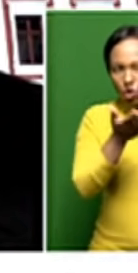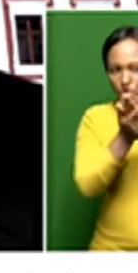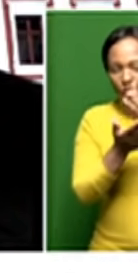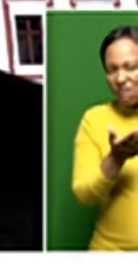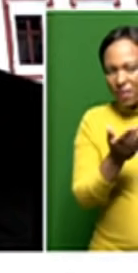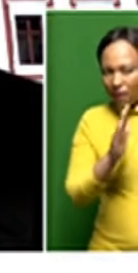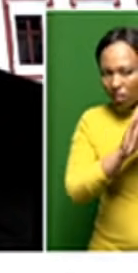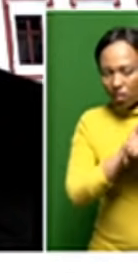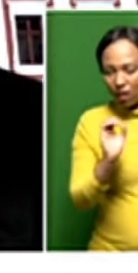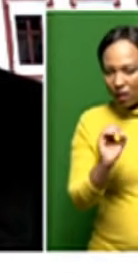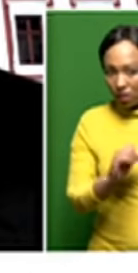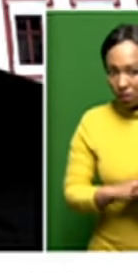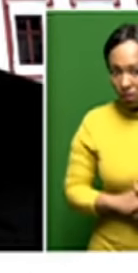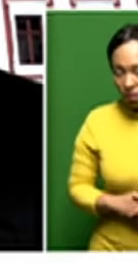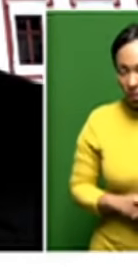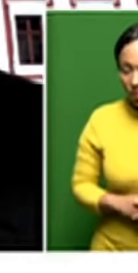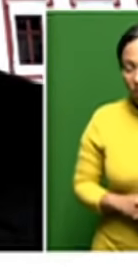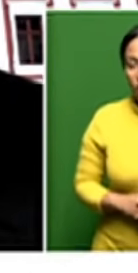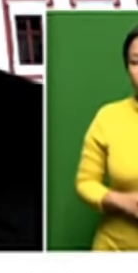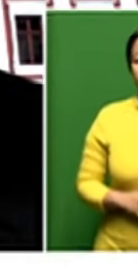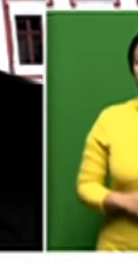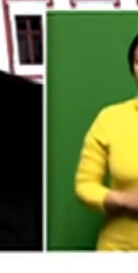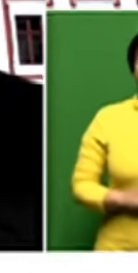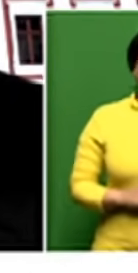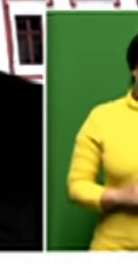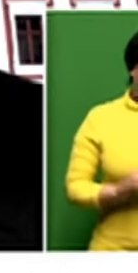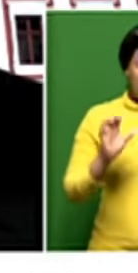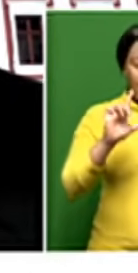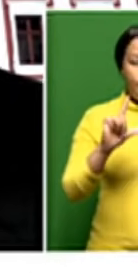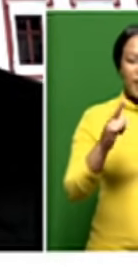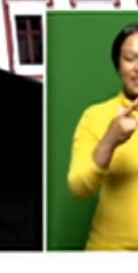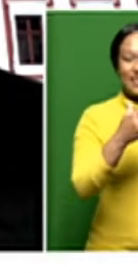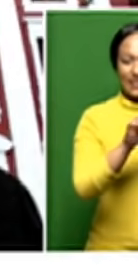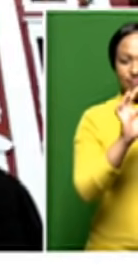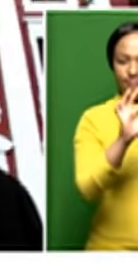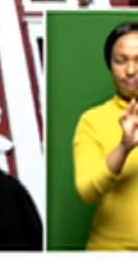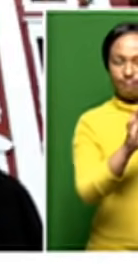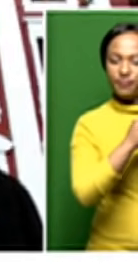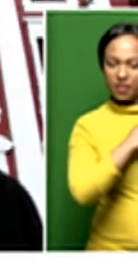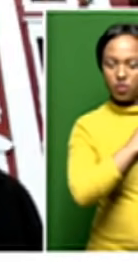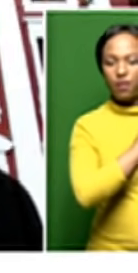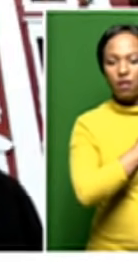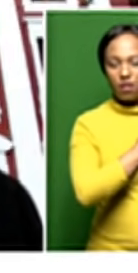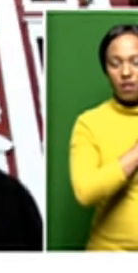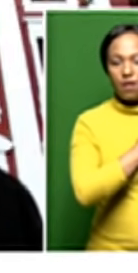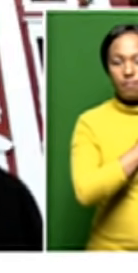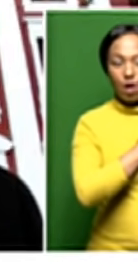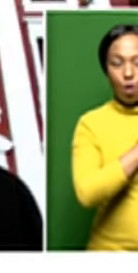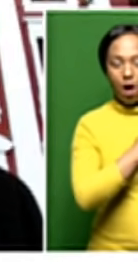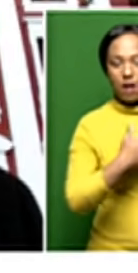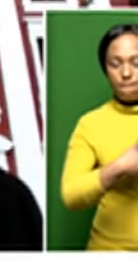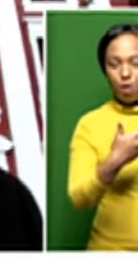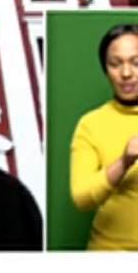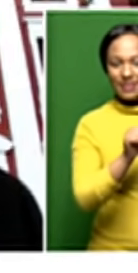aware of. Well, the police committee is the line function committee. Yeah. And part of the processes that they will be embarking